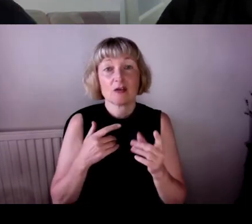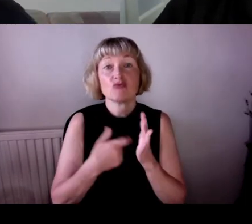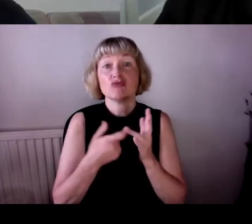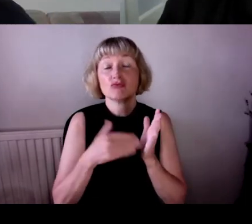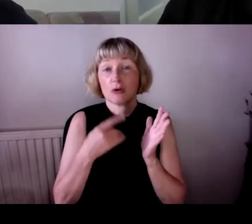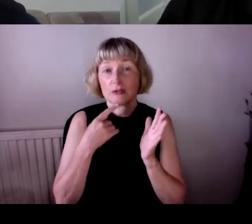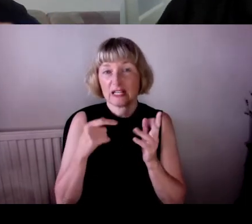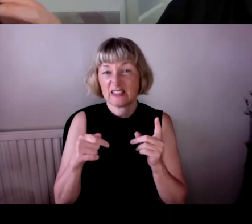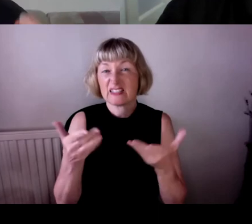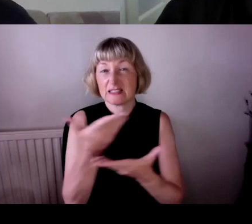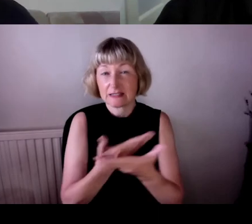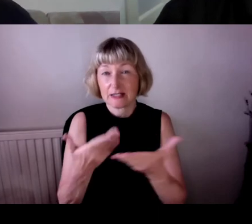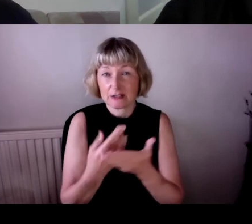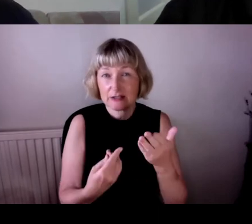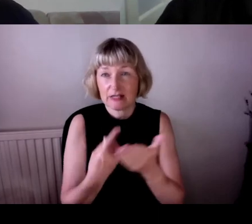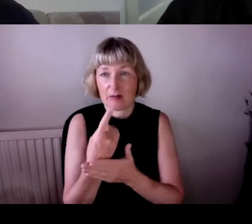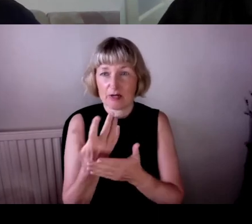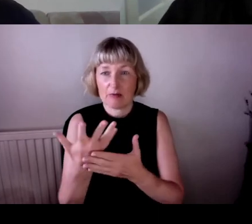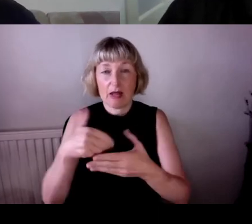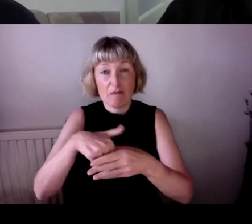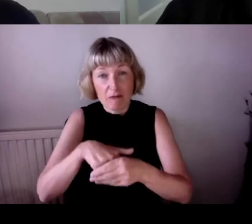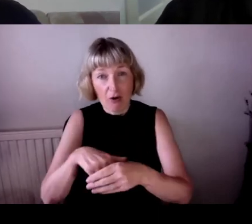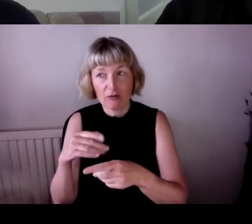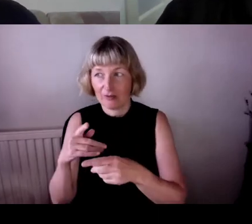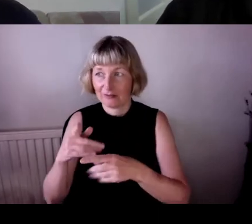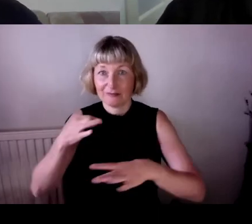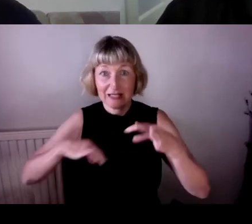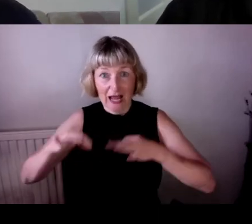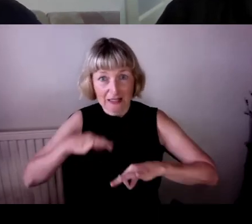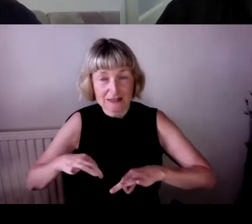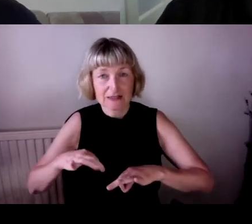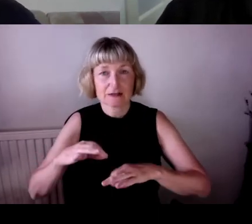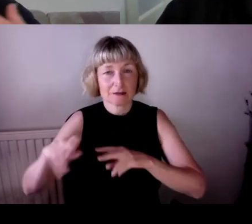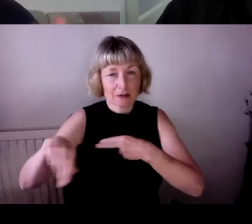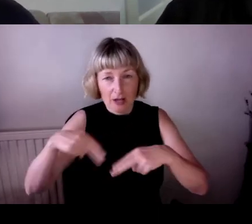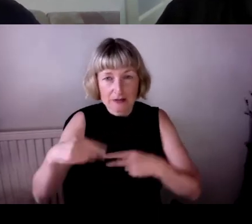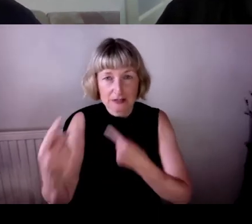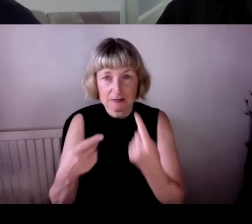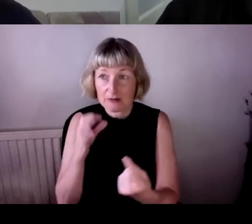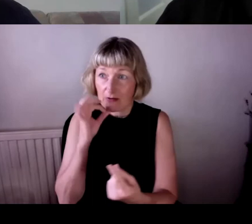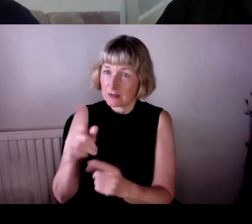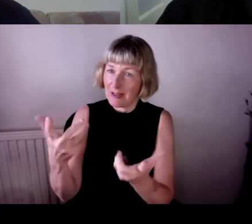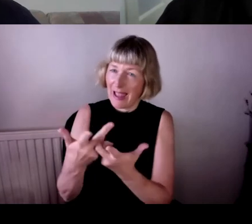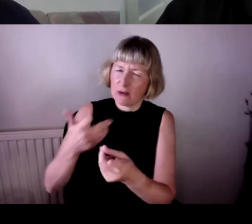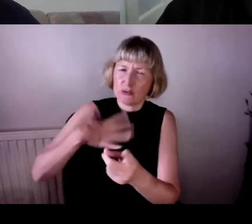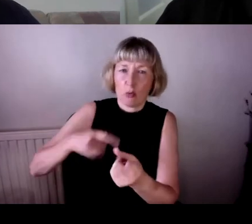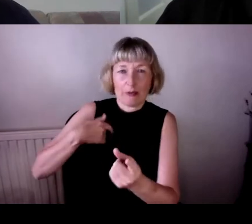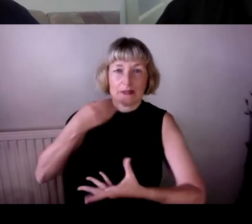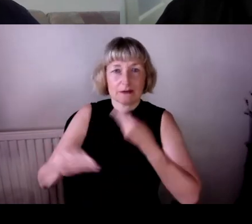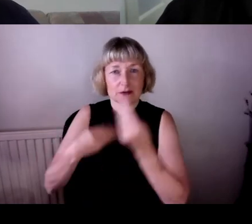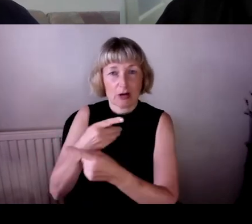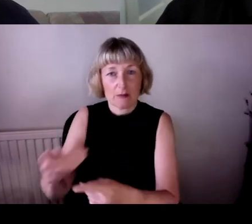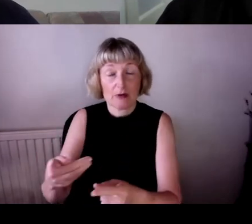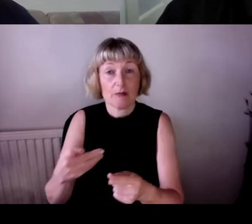this discussion is taking place. It is involving the people who are involved. And there will be a course in September that